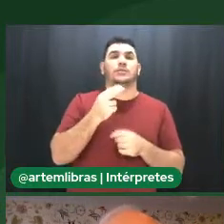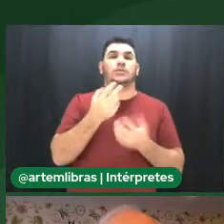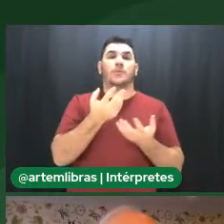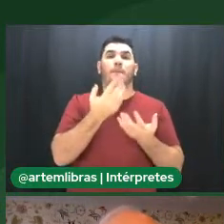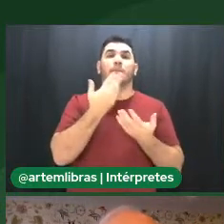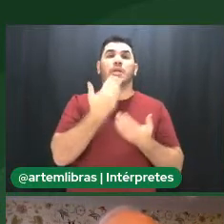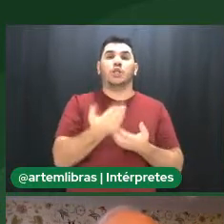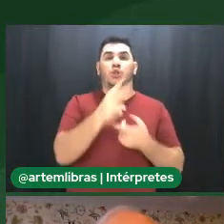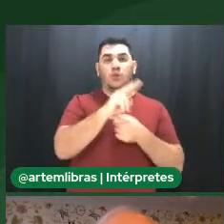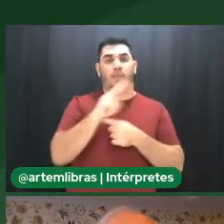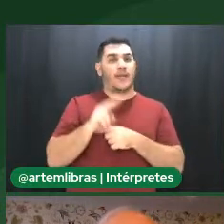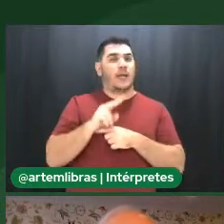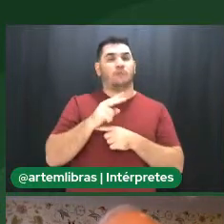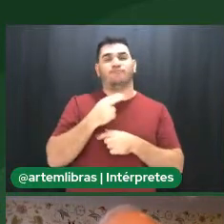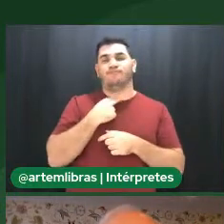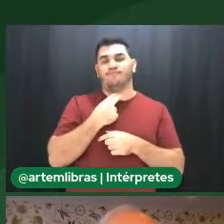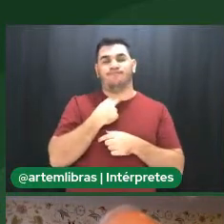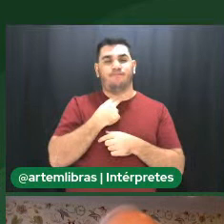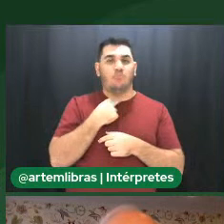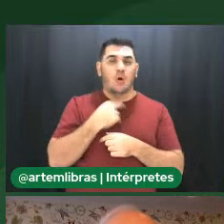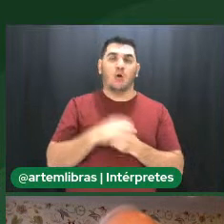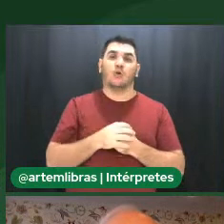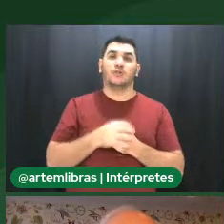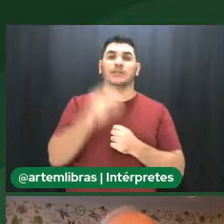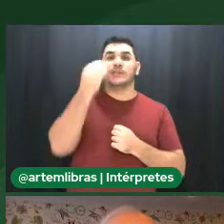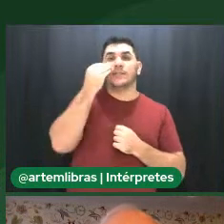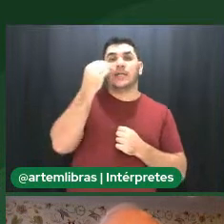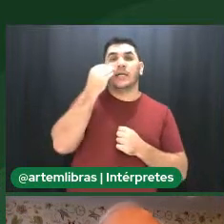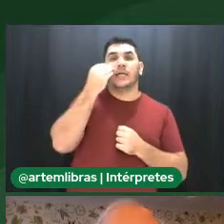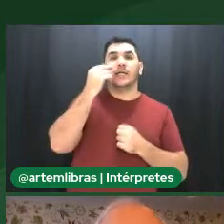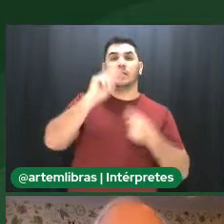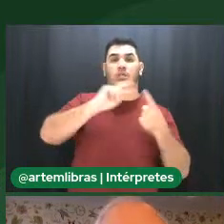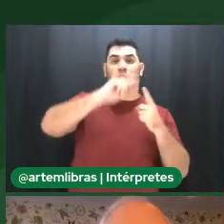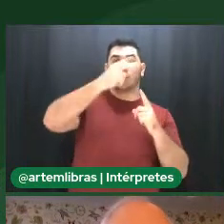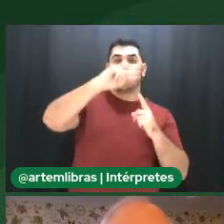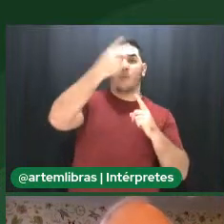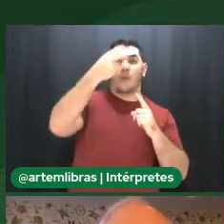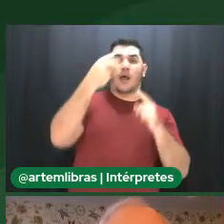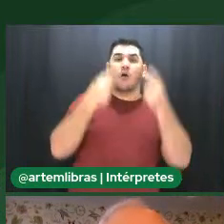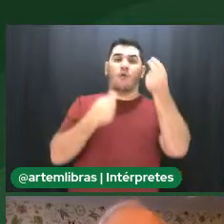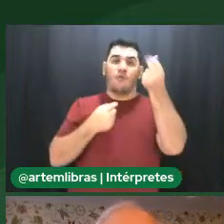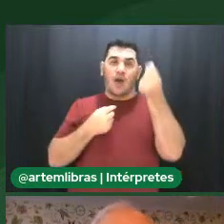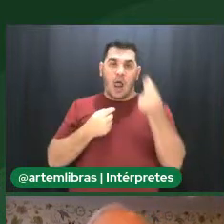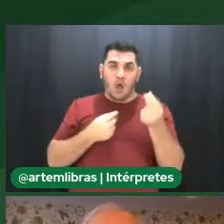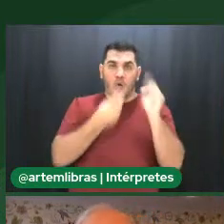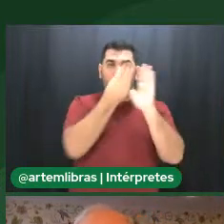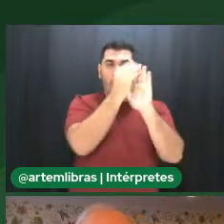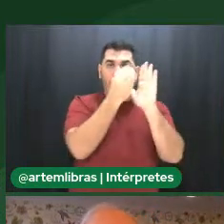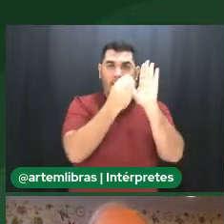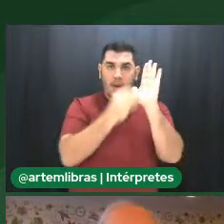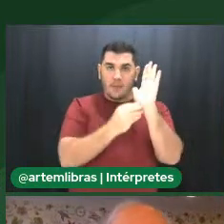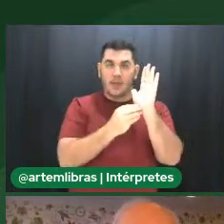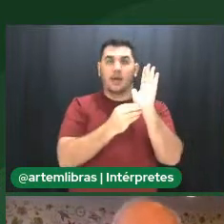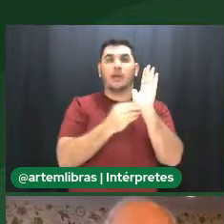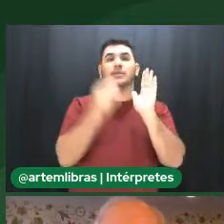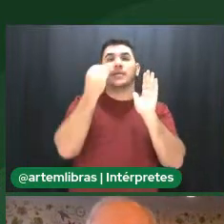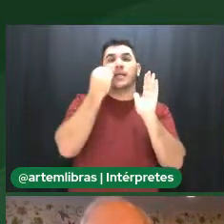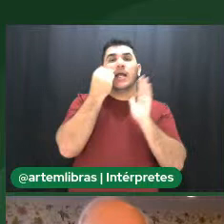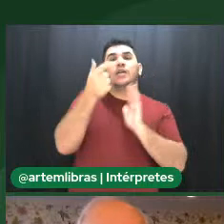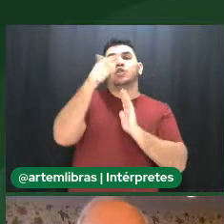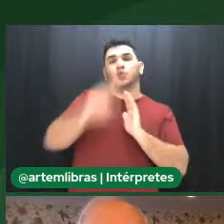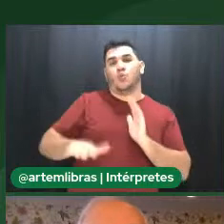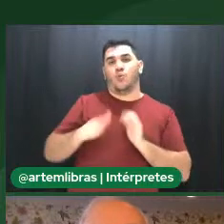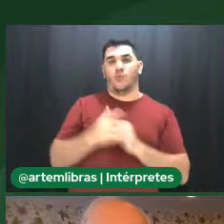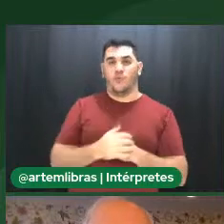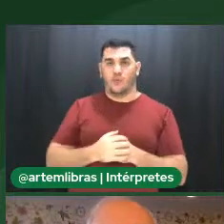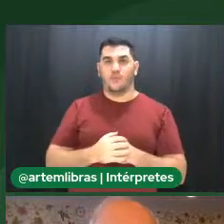requested, increase your household monthly income, or increase your liquid assets. This is considered a pretty